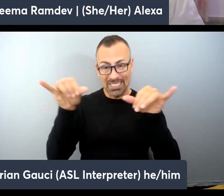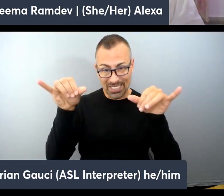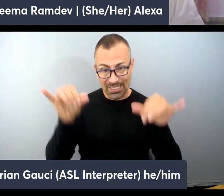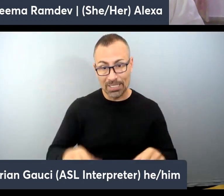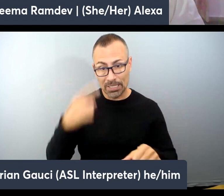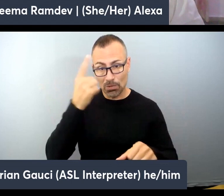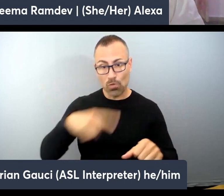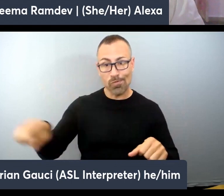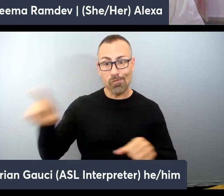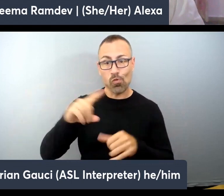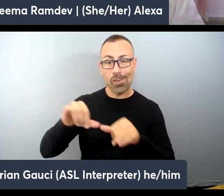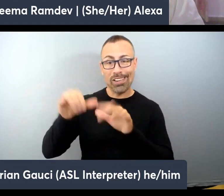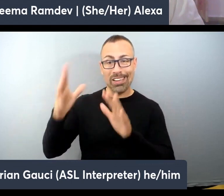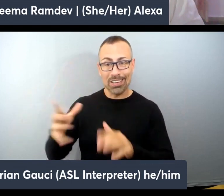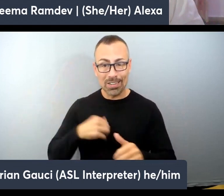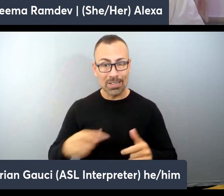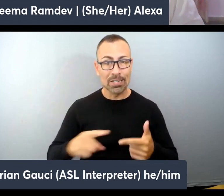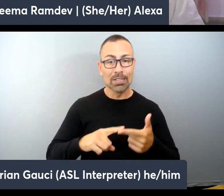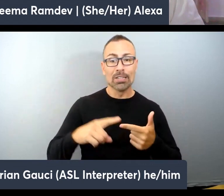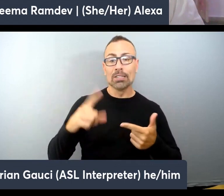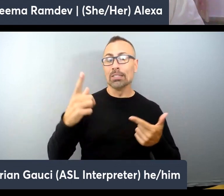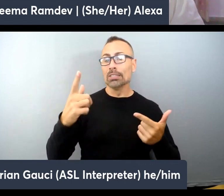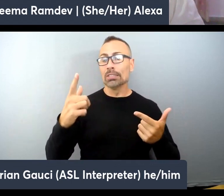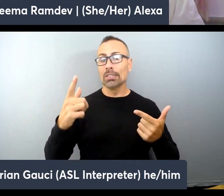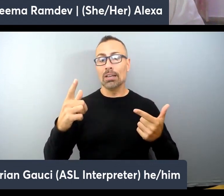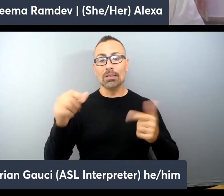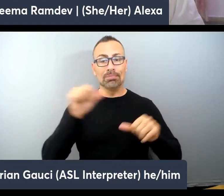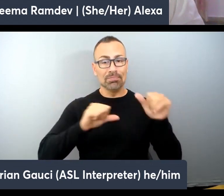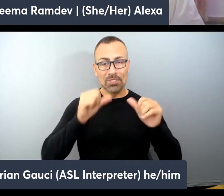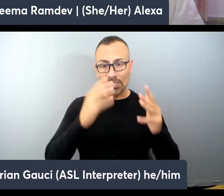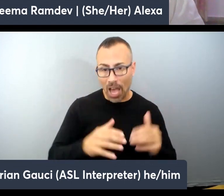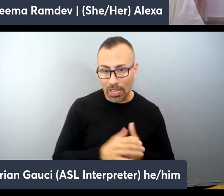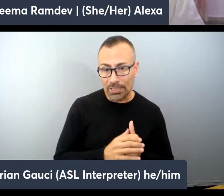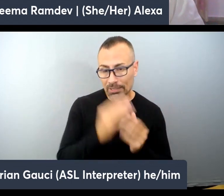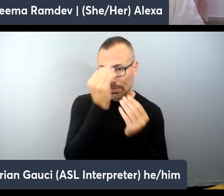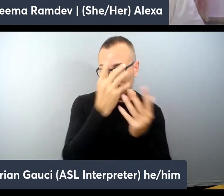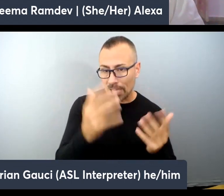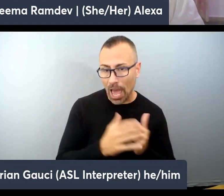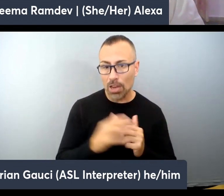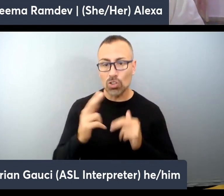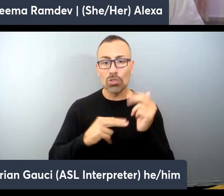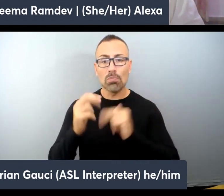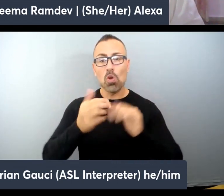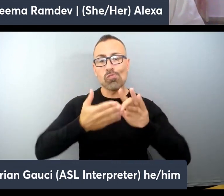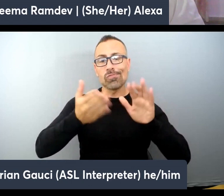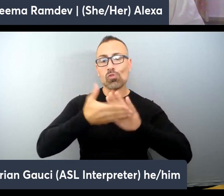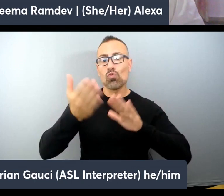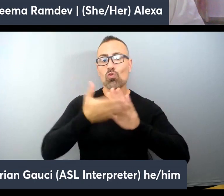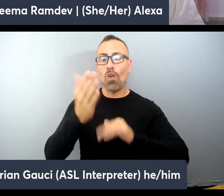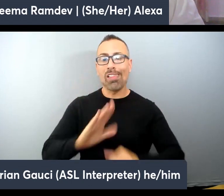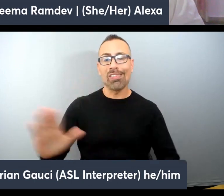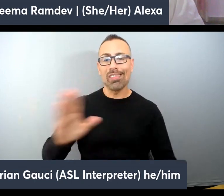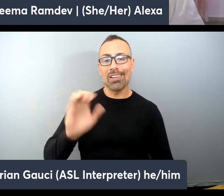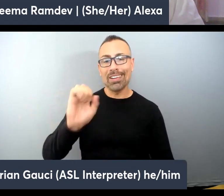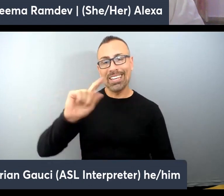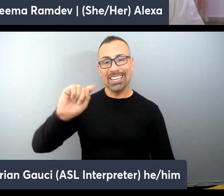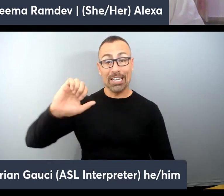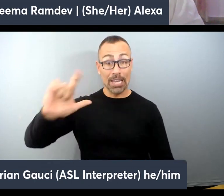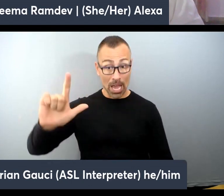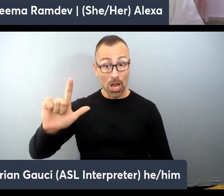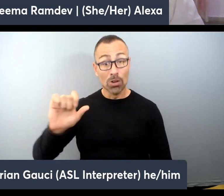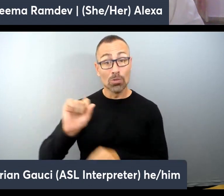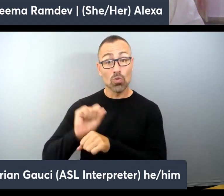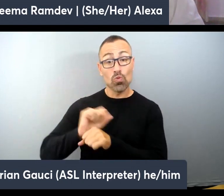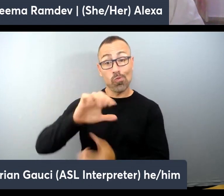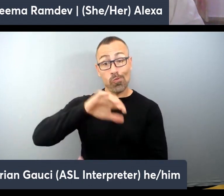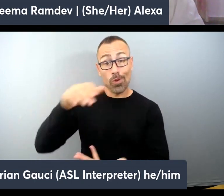engineers and data scientists to build, test, run, and operate their ETL workloads. Glue offers integration with a variety